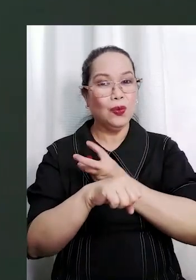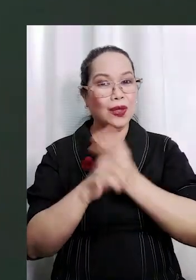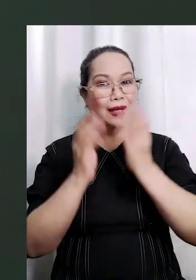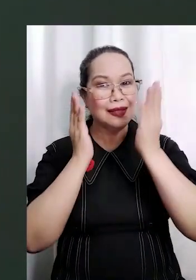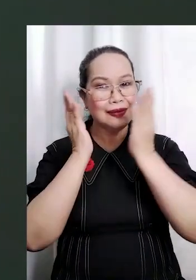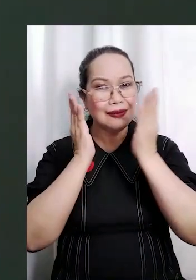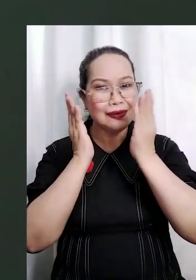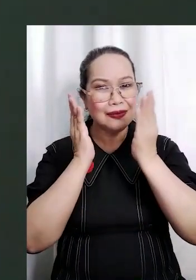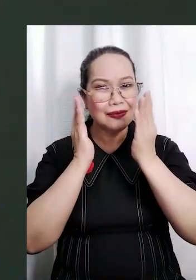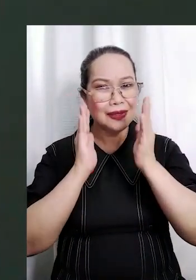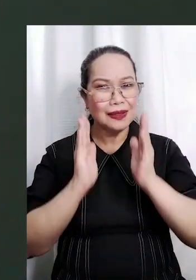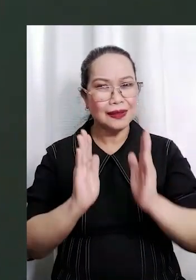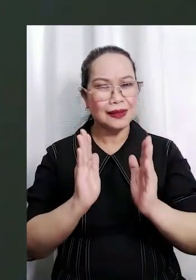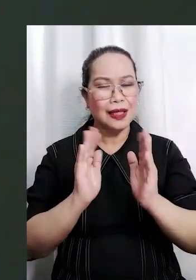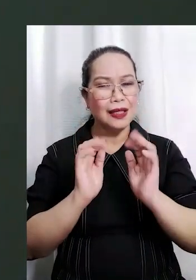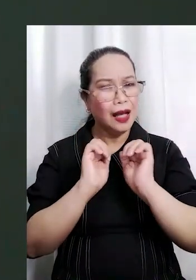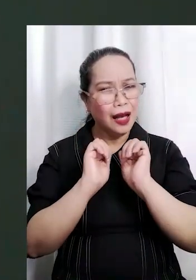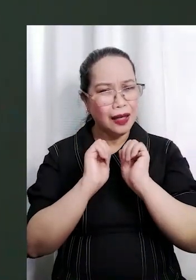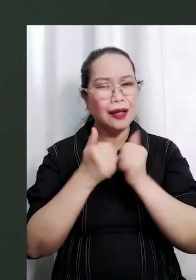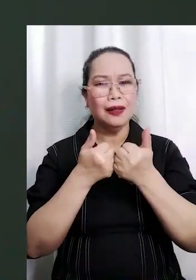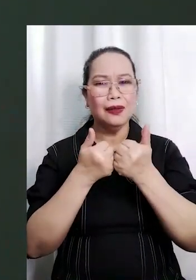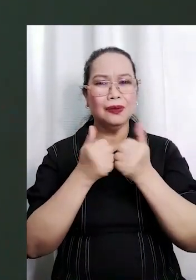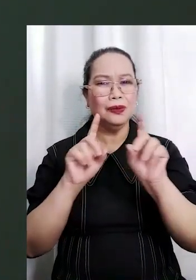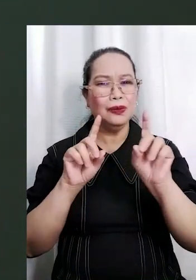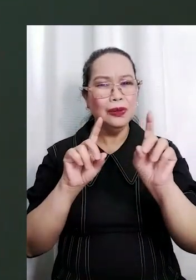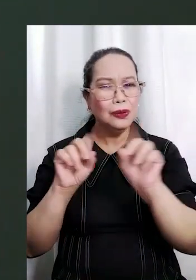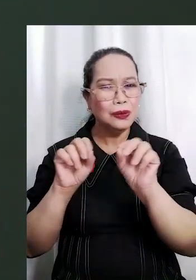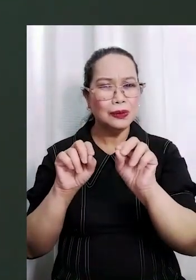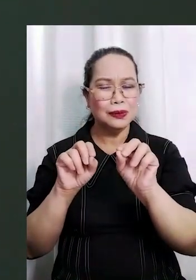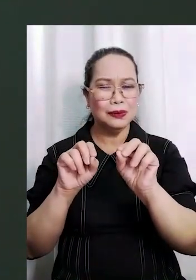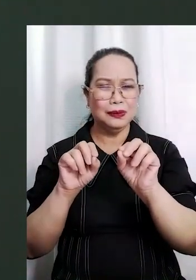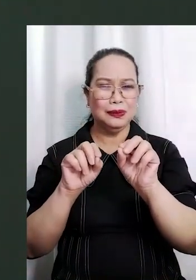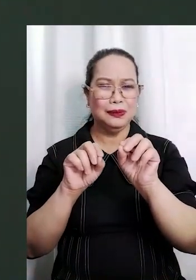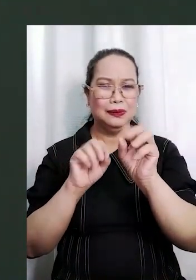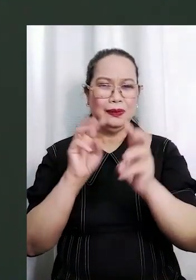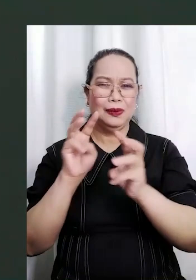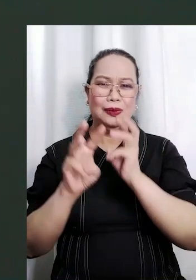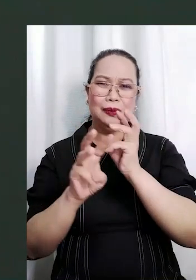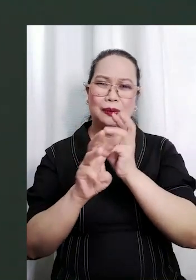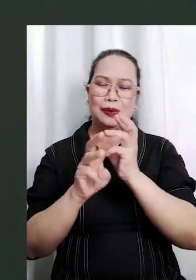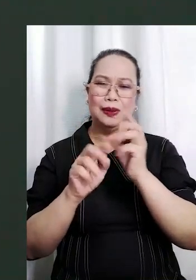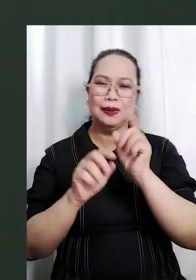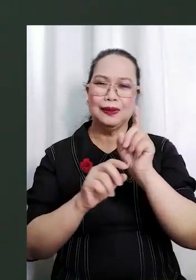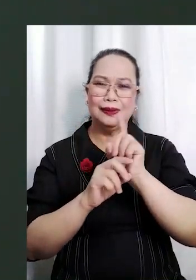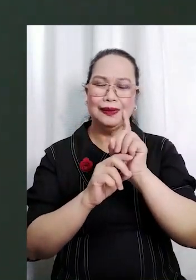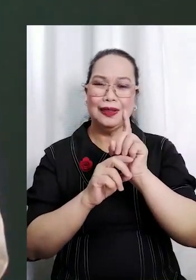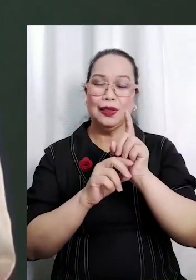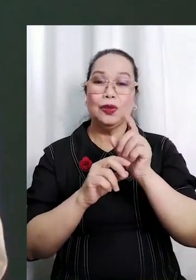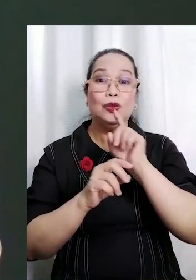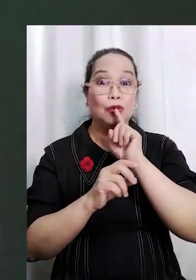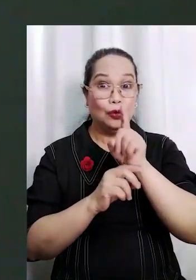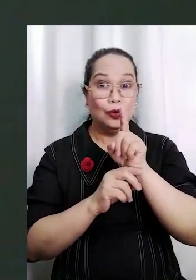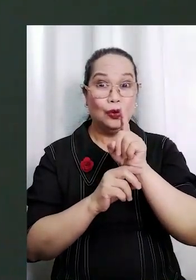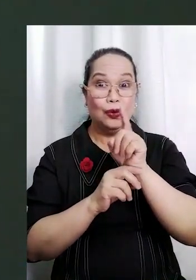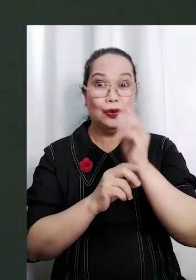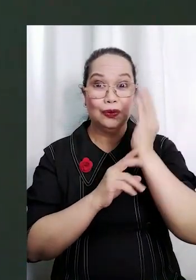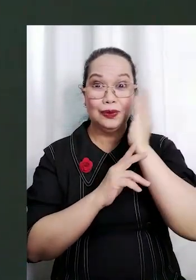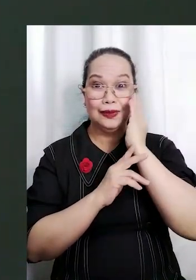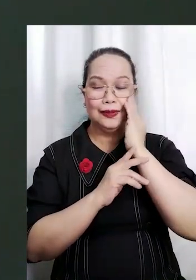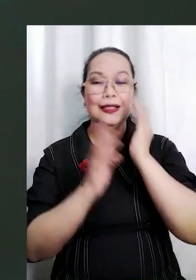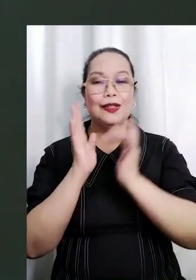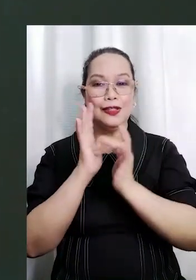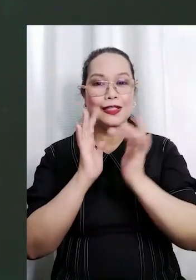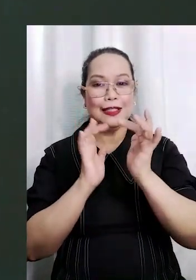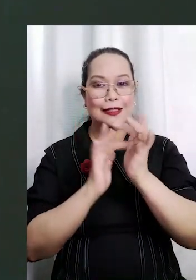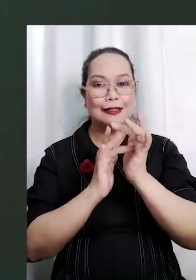servant church. How do we engage a world like that? Do you know it was in such a setting that